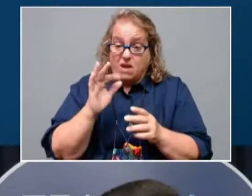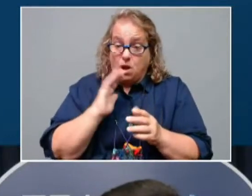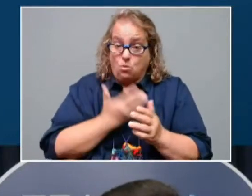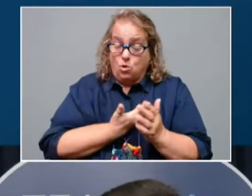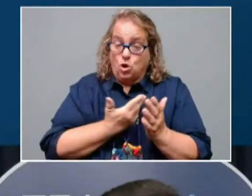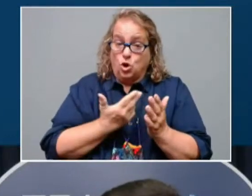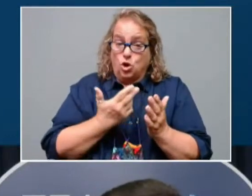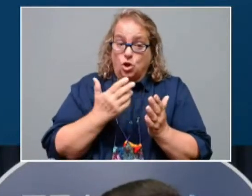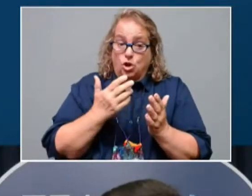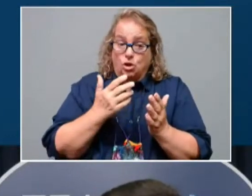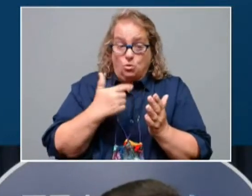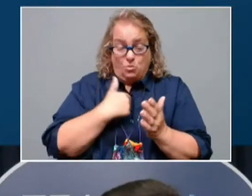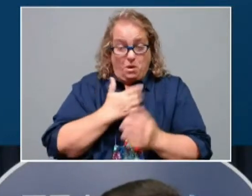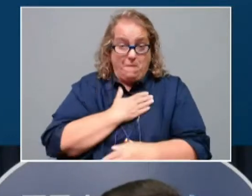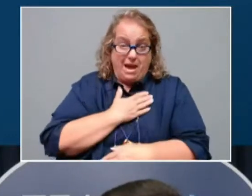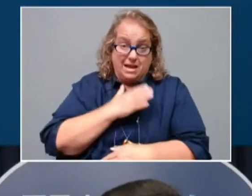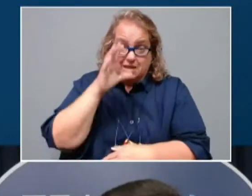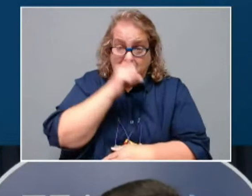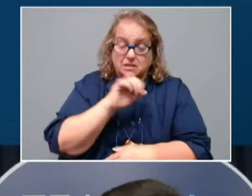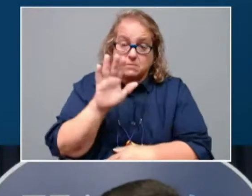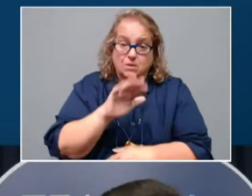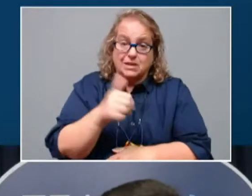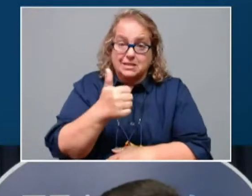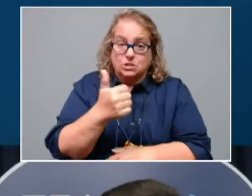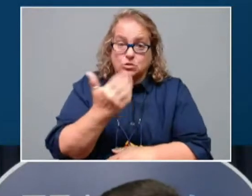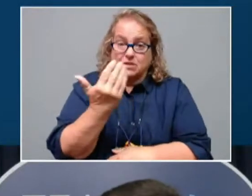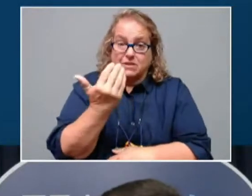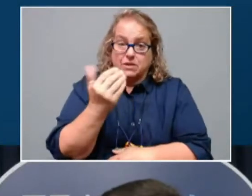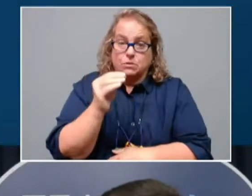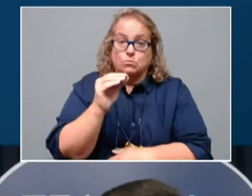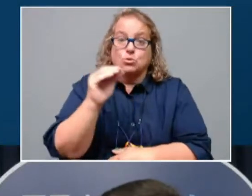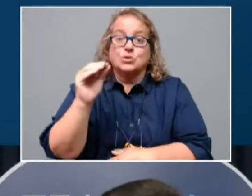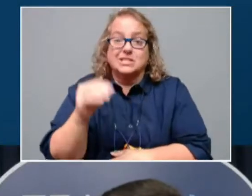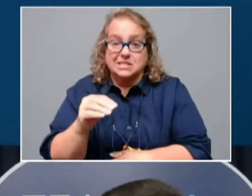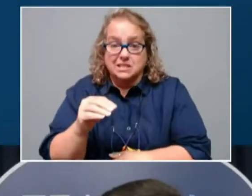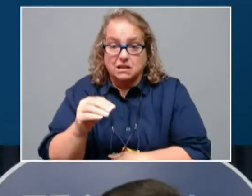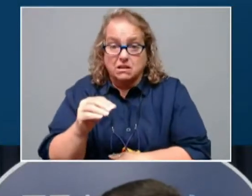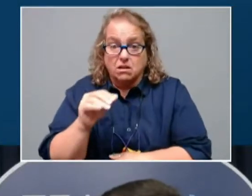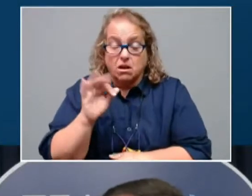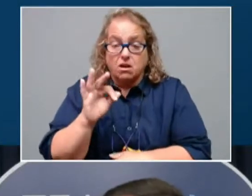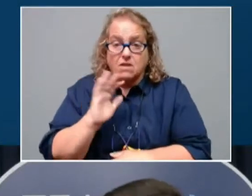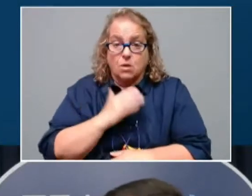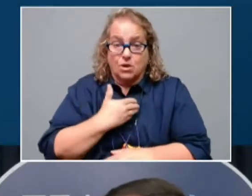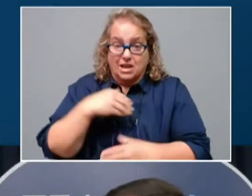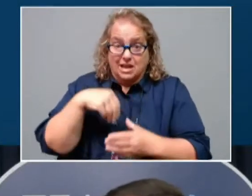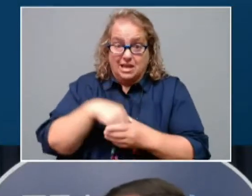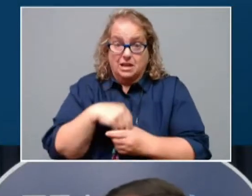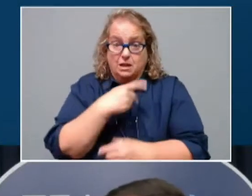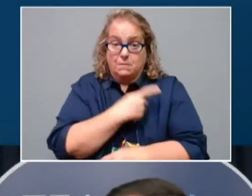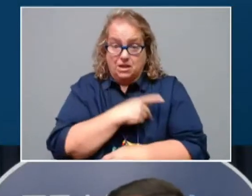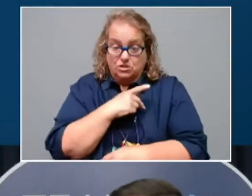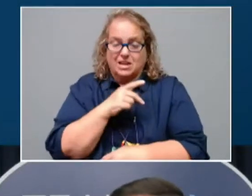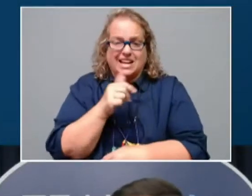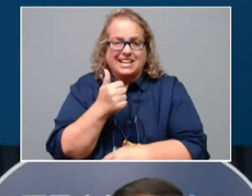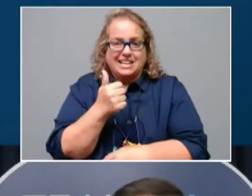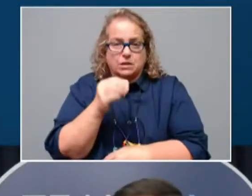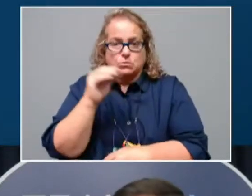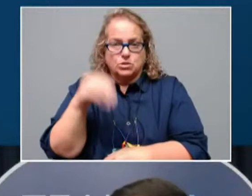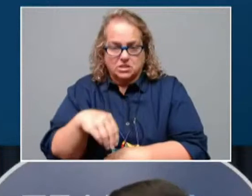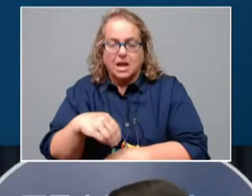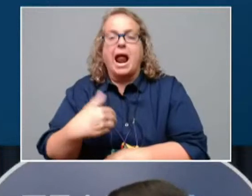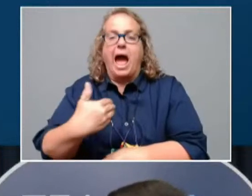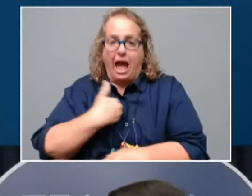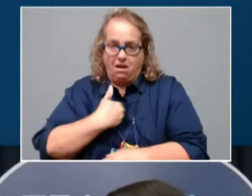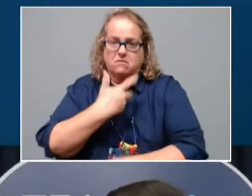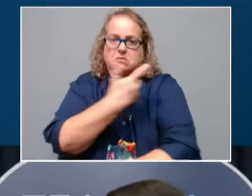my estimate is between 10 and 15% of our inpatients are vaccinated. 85% are